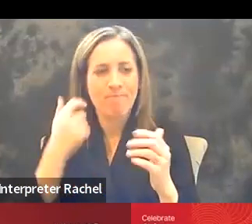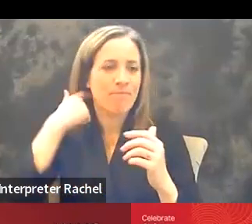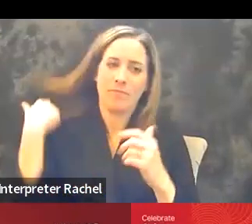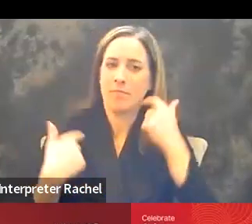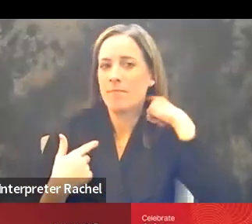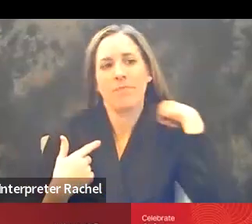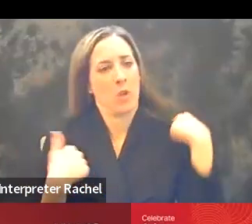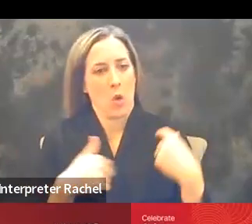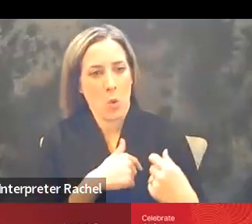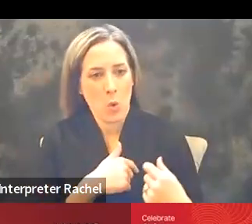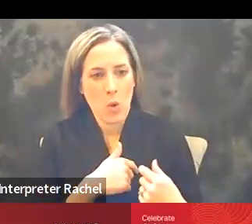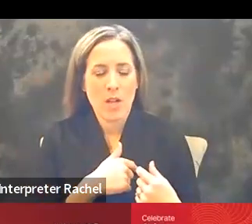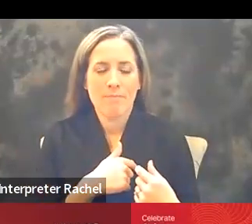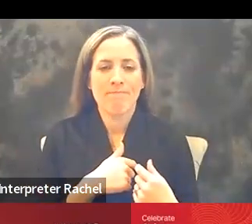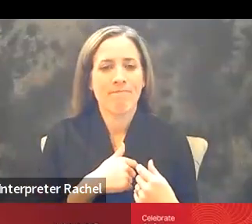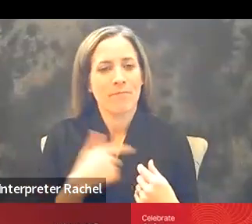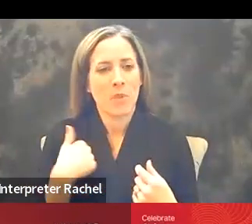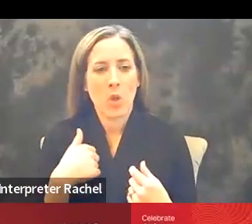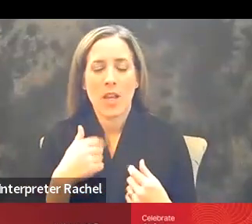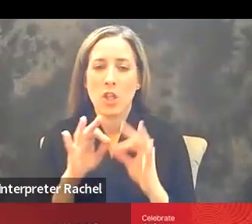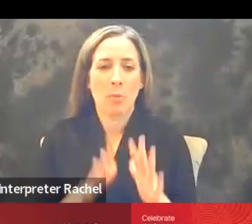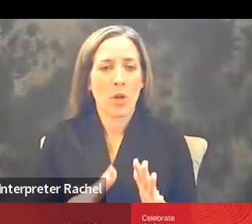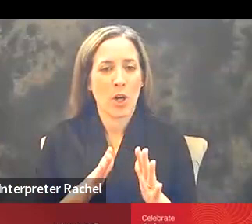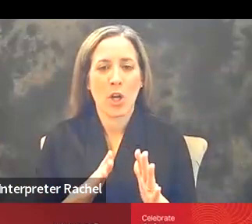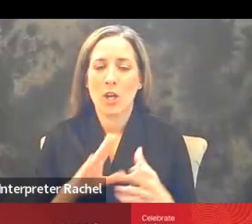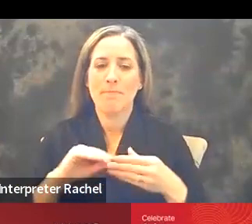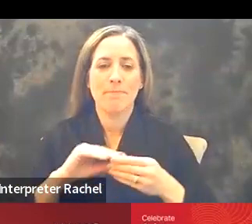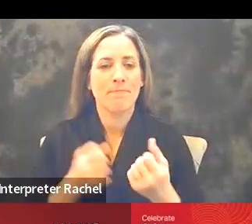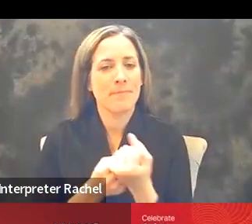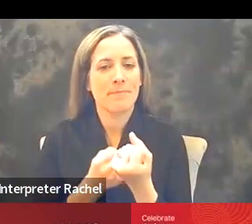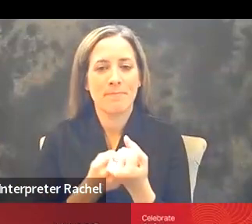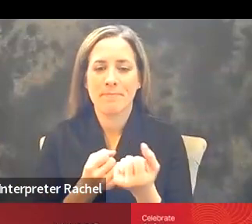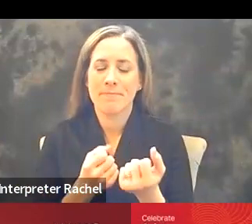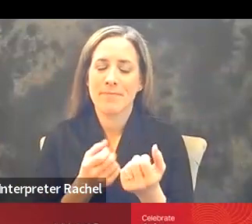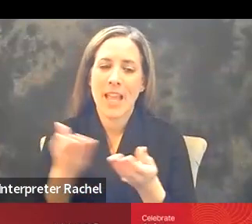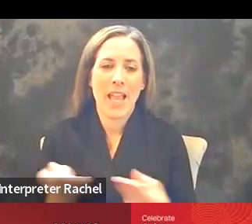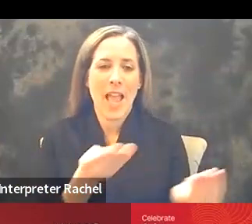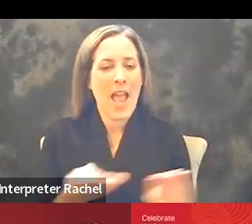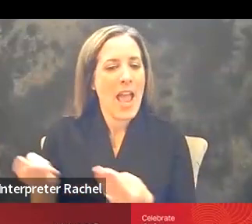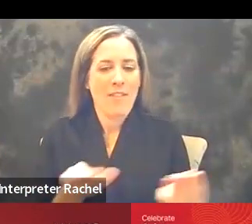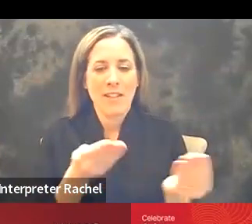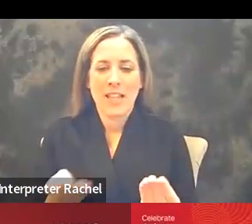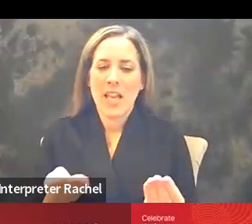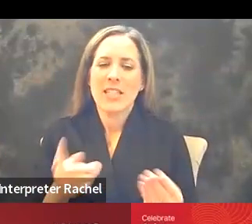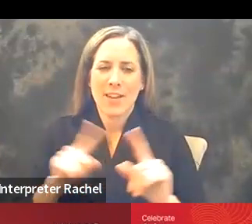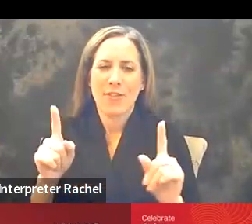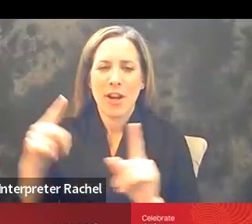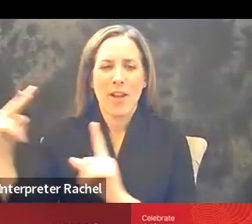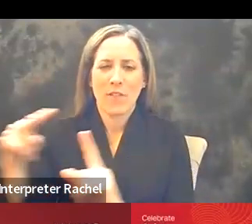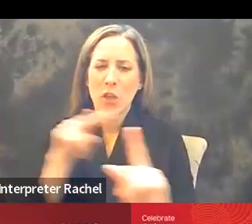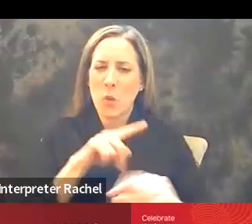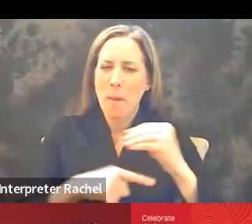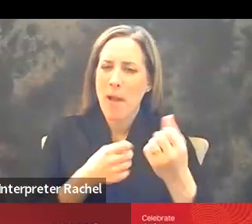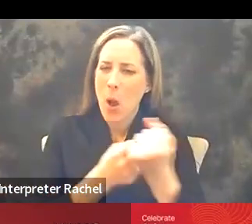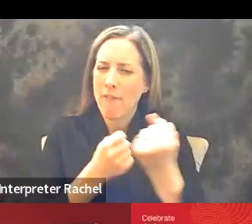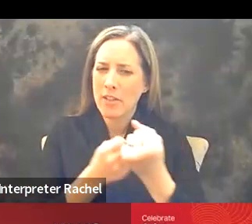mentioned it, we're just conduits. We really don't advocate. And there's different schools of thought about even advocacy, I believe. And I think there's a little bit of